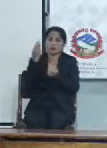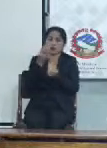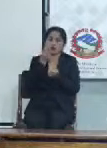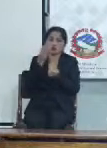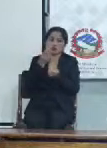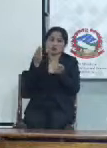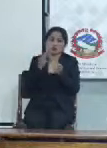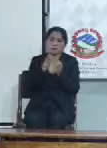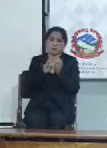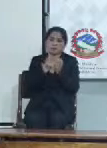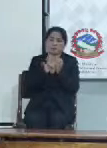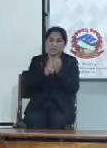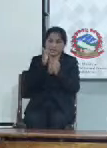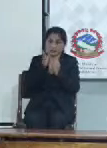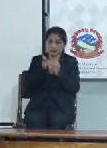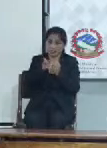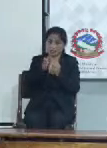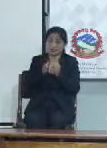department,